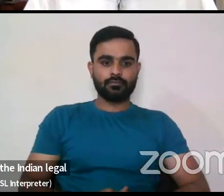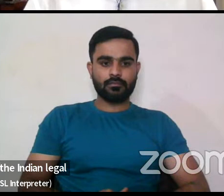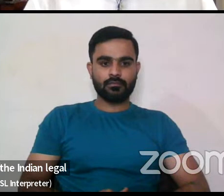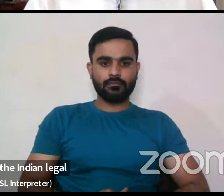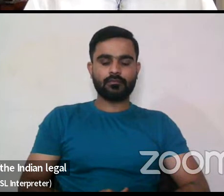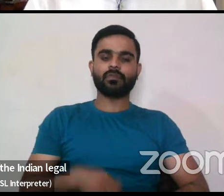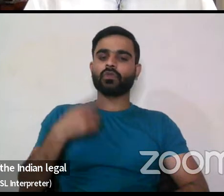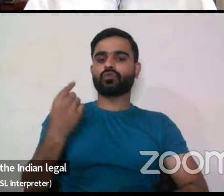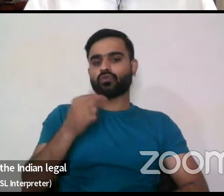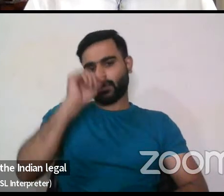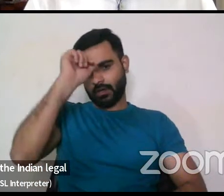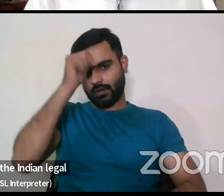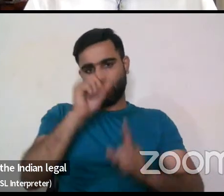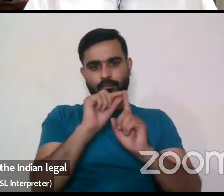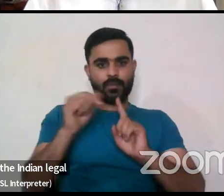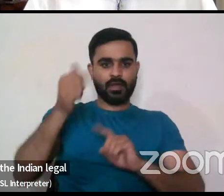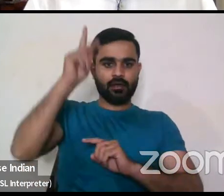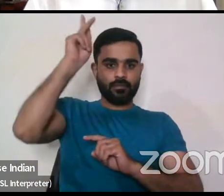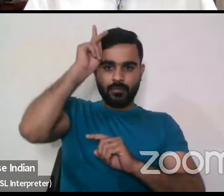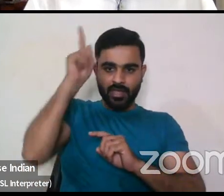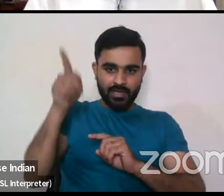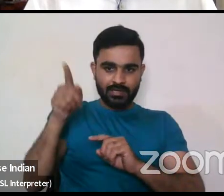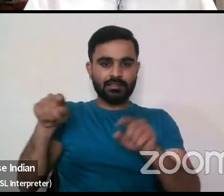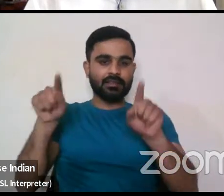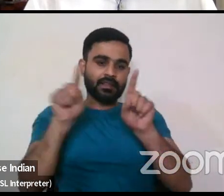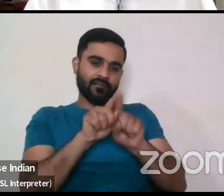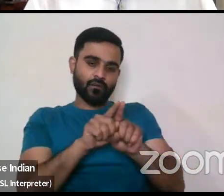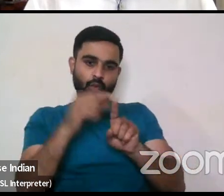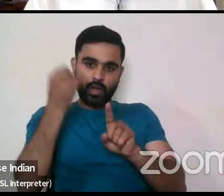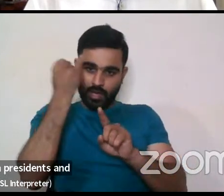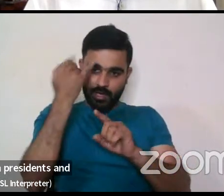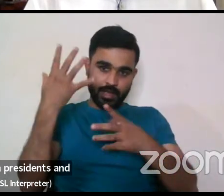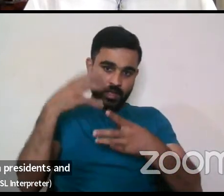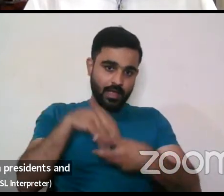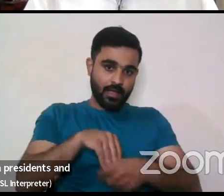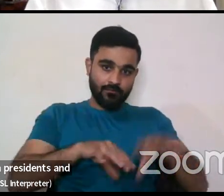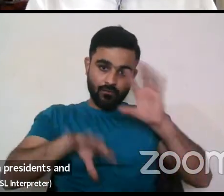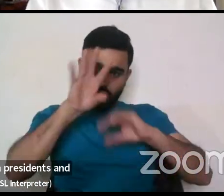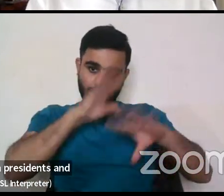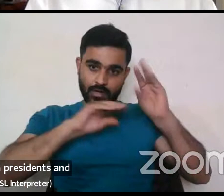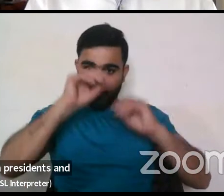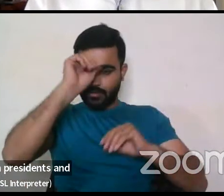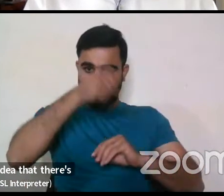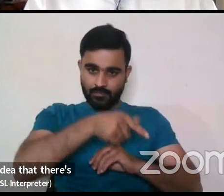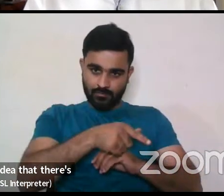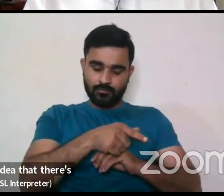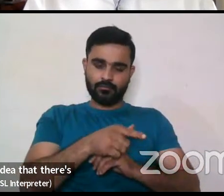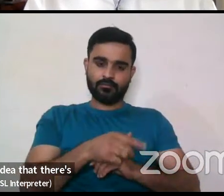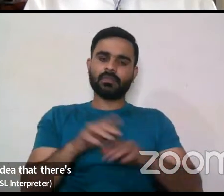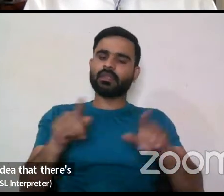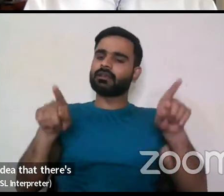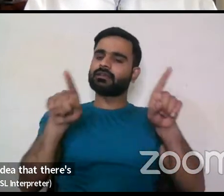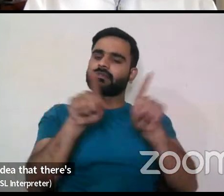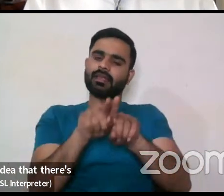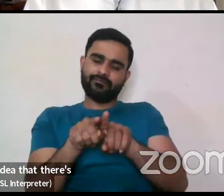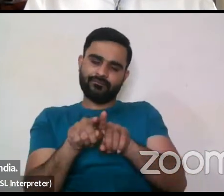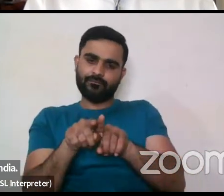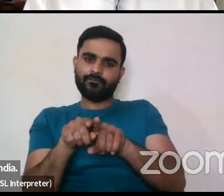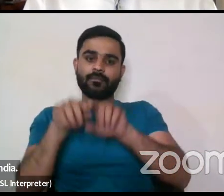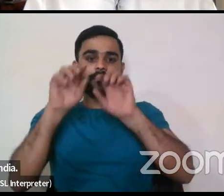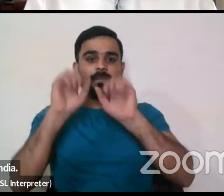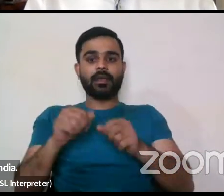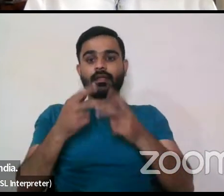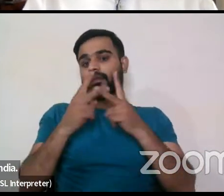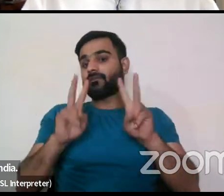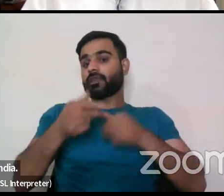use Indian precedents in Pakistan also. So I think there was an idea that there's something to learn from India. they're so similar, and yet they have a